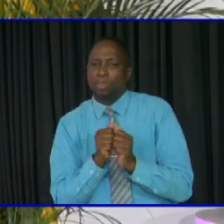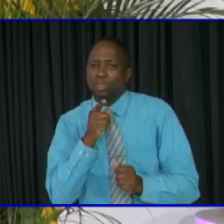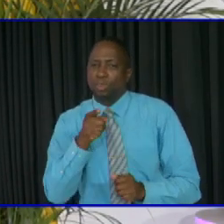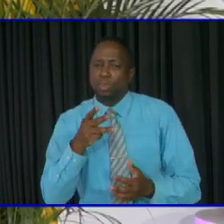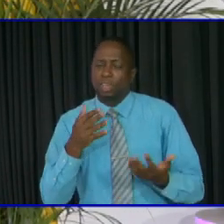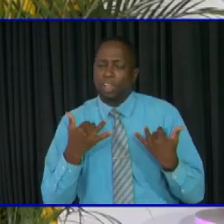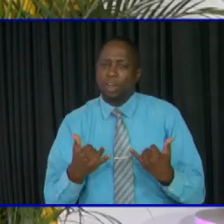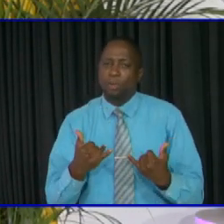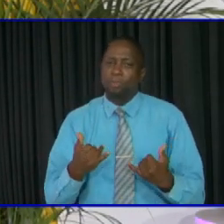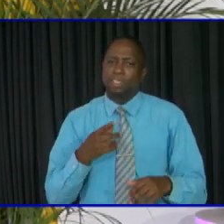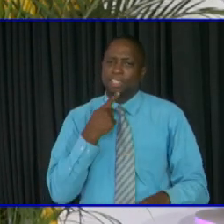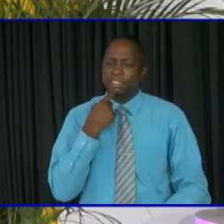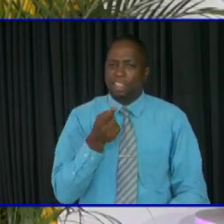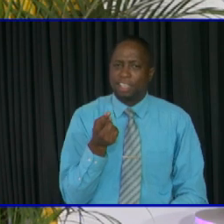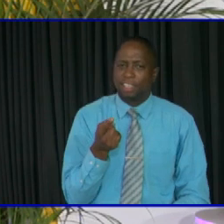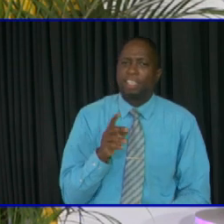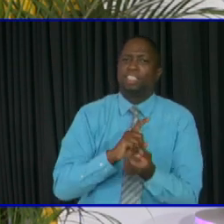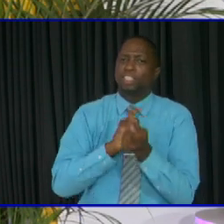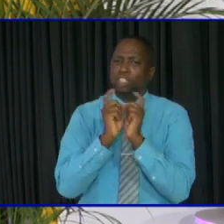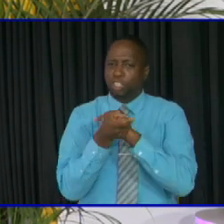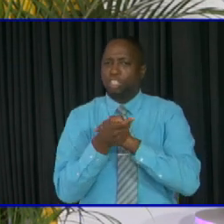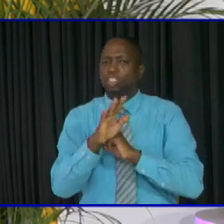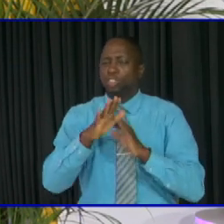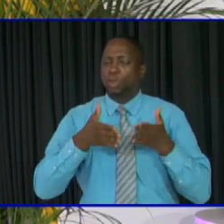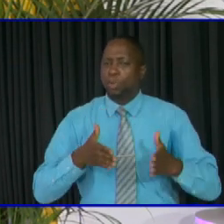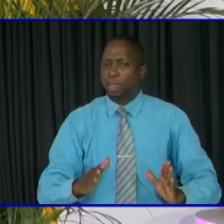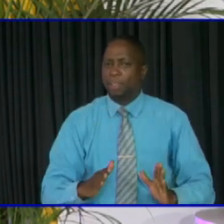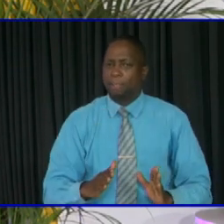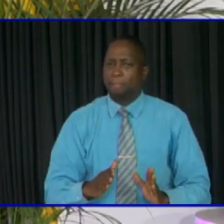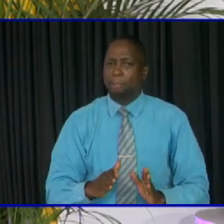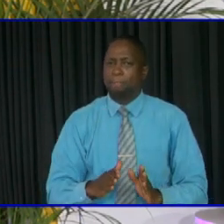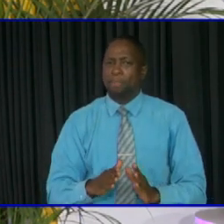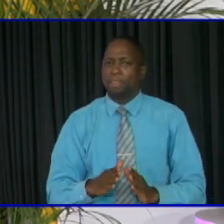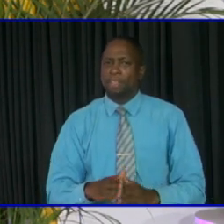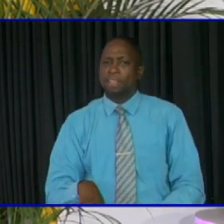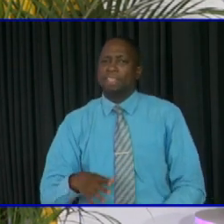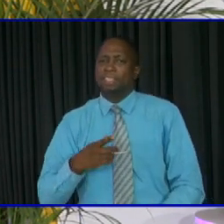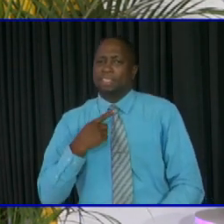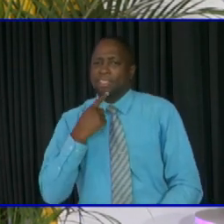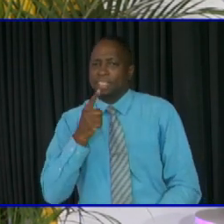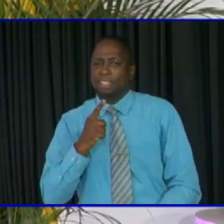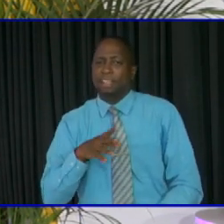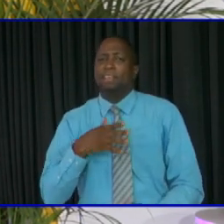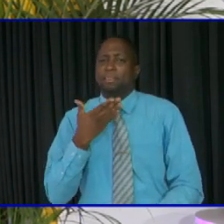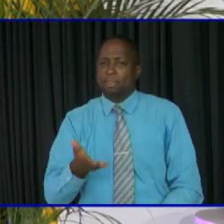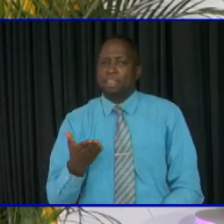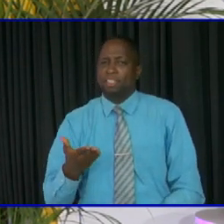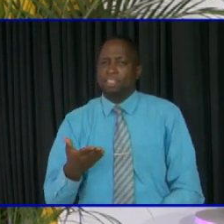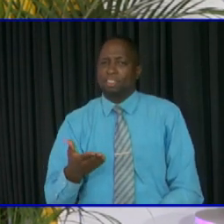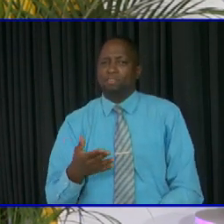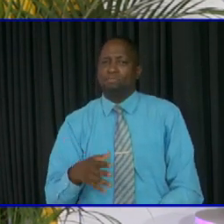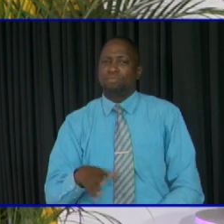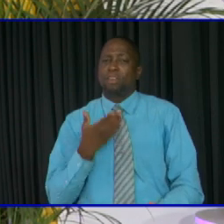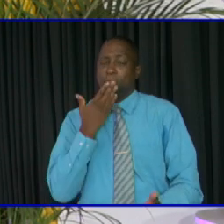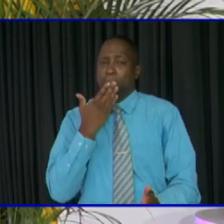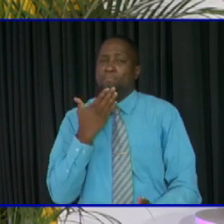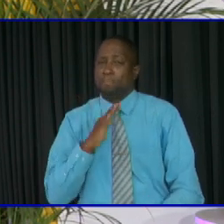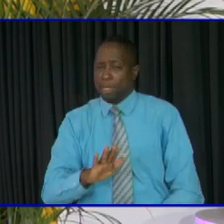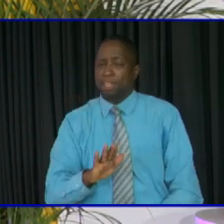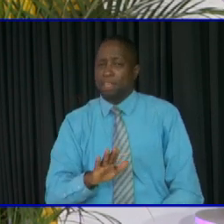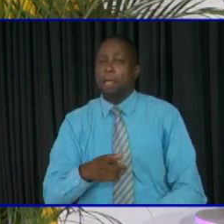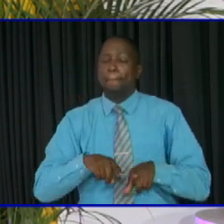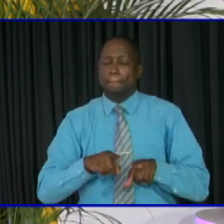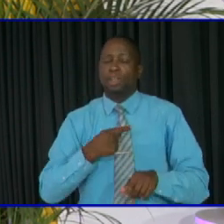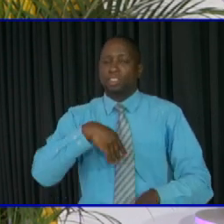is saying, amend your ways. The Holy Spirit is saying, things are rough. They are rough. They're rough. But